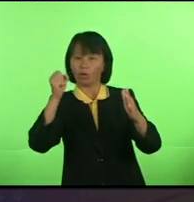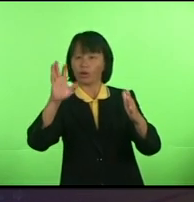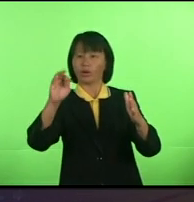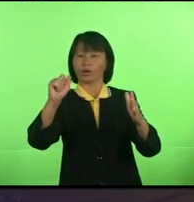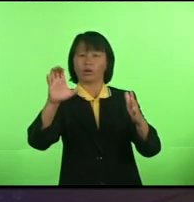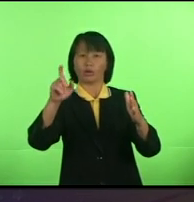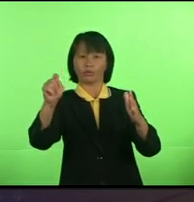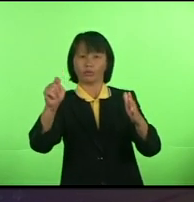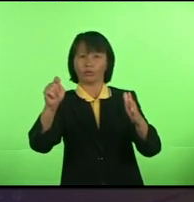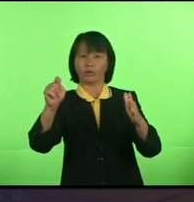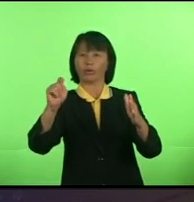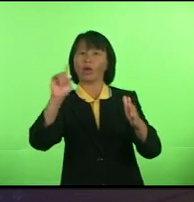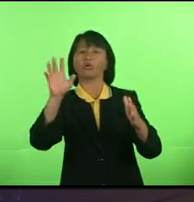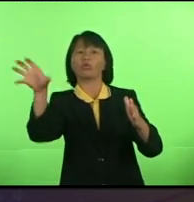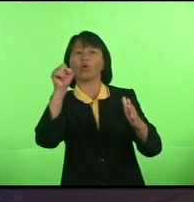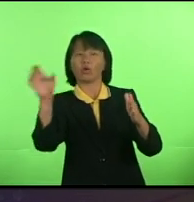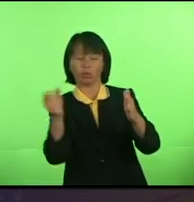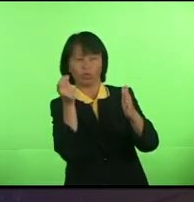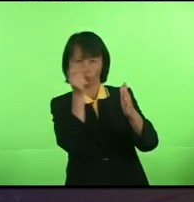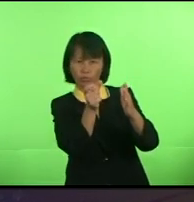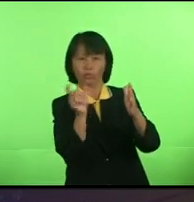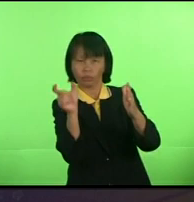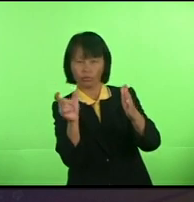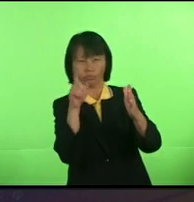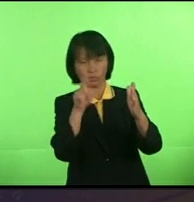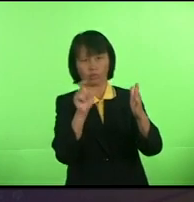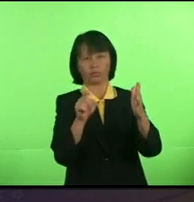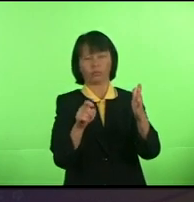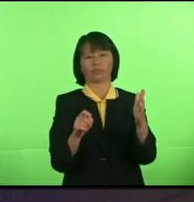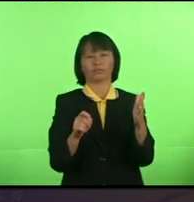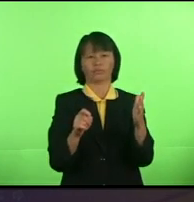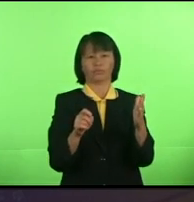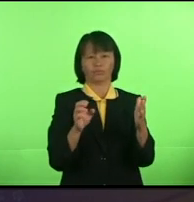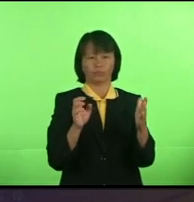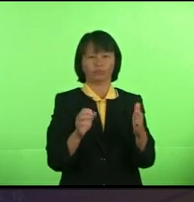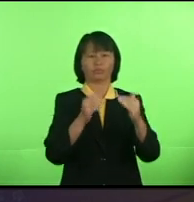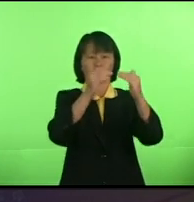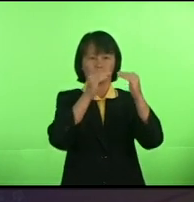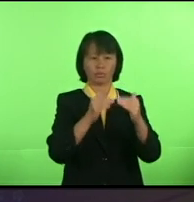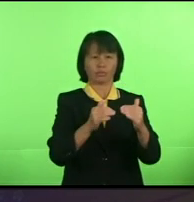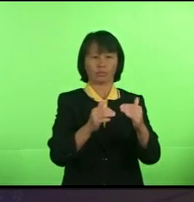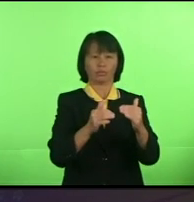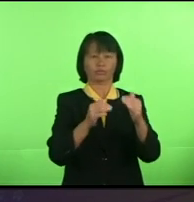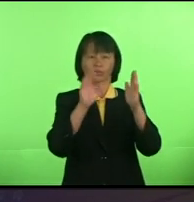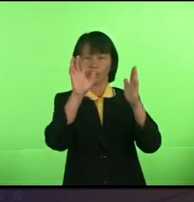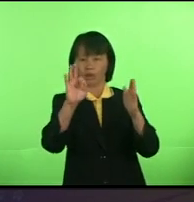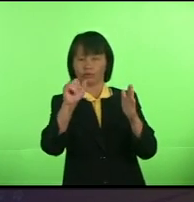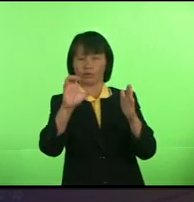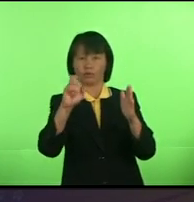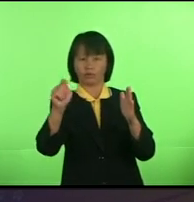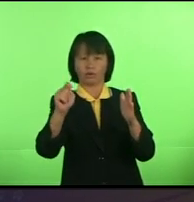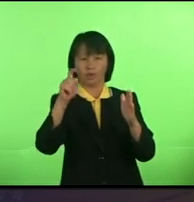in the reference later, in the bibliography, okay. And then facts must be recent,